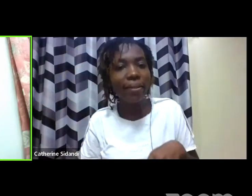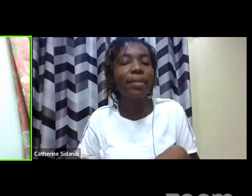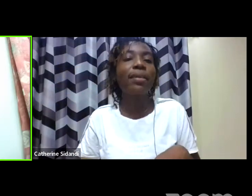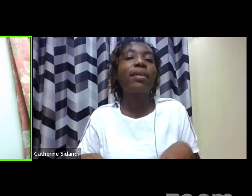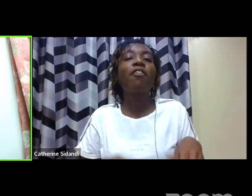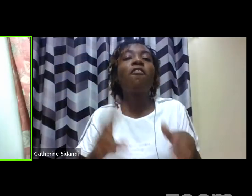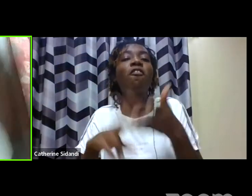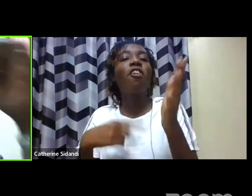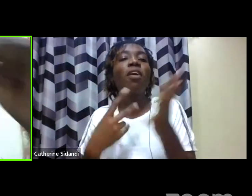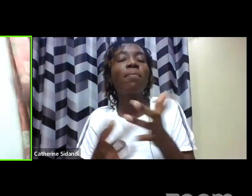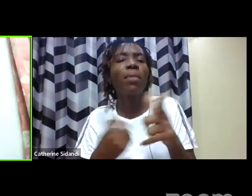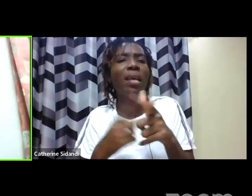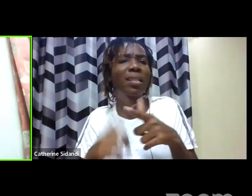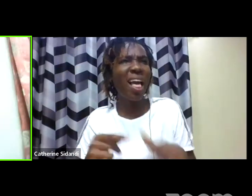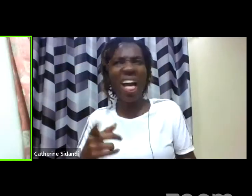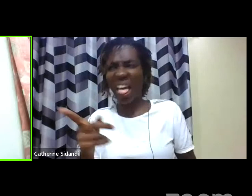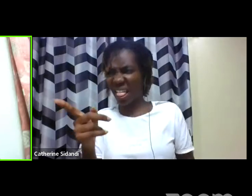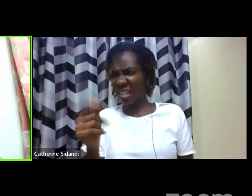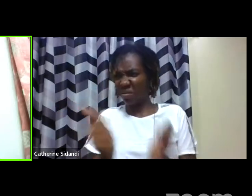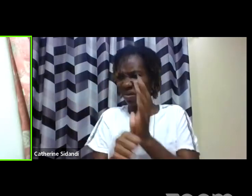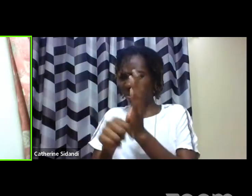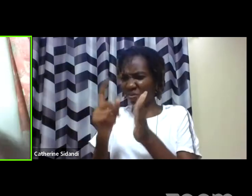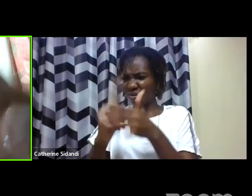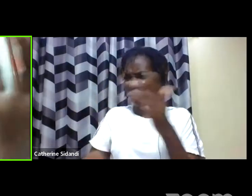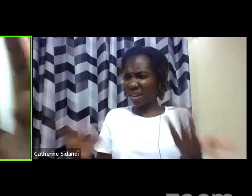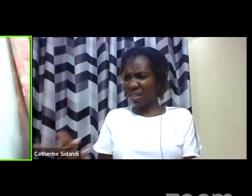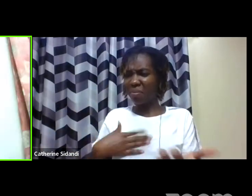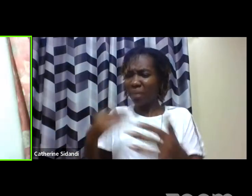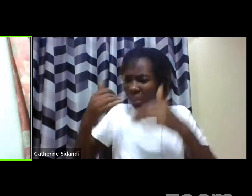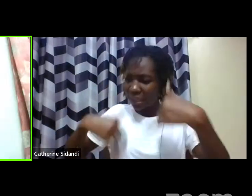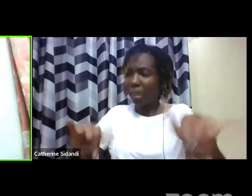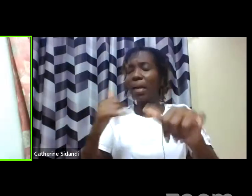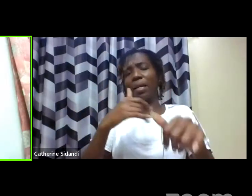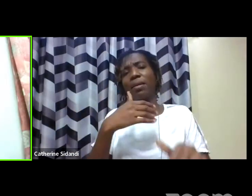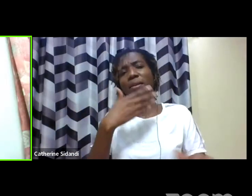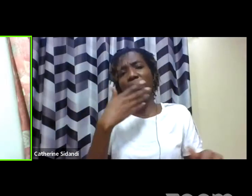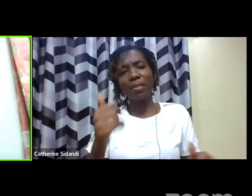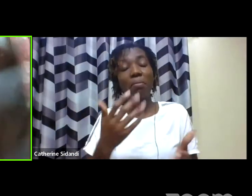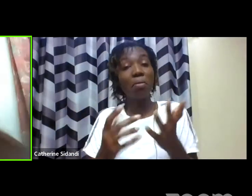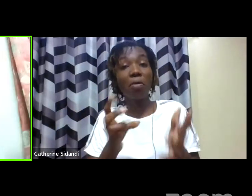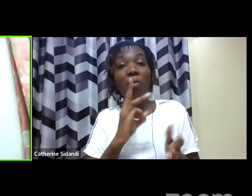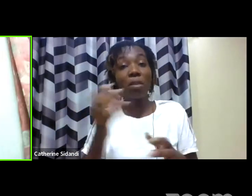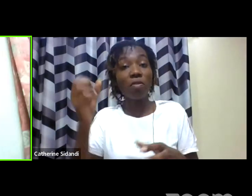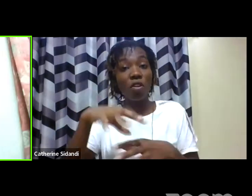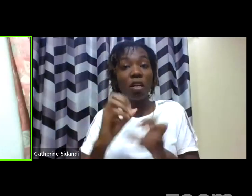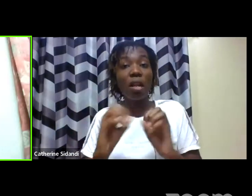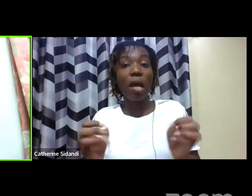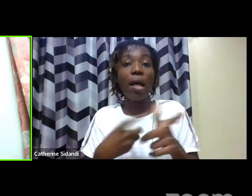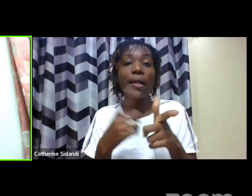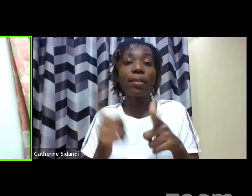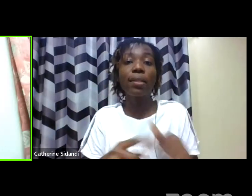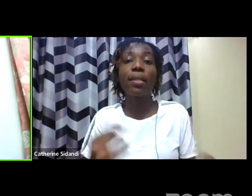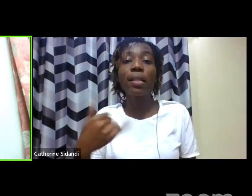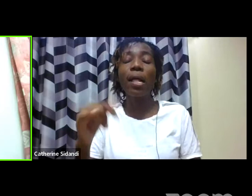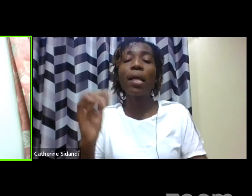what's wrong with this one? Let me try. Maybe the water will not fall, whatever they thought. They did that.